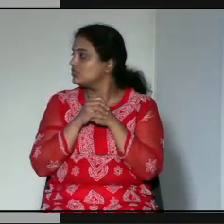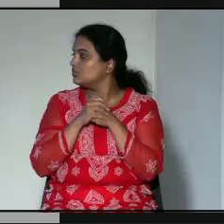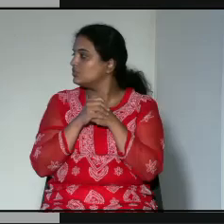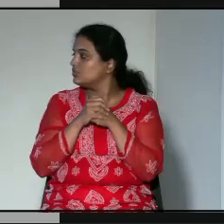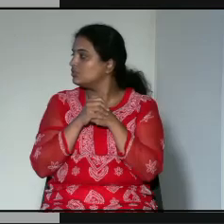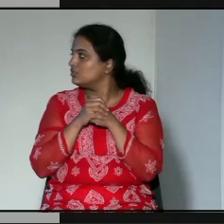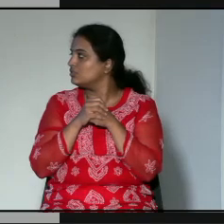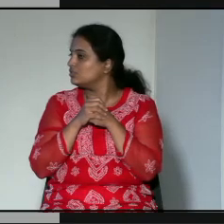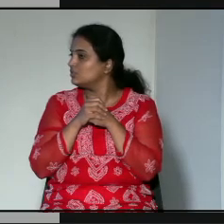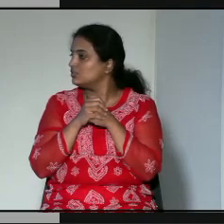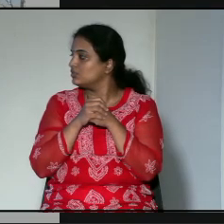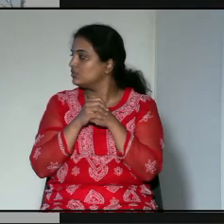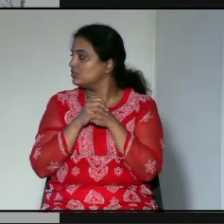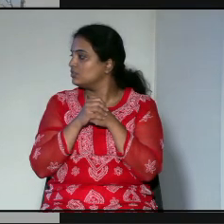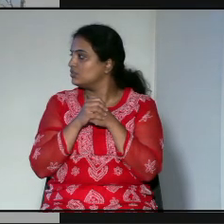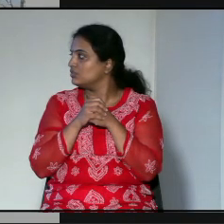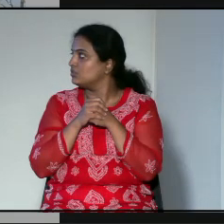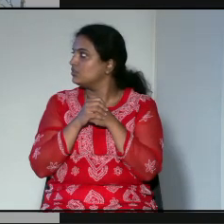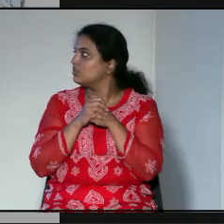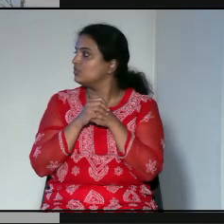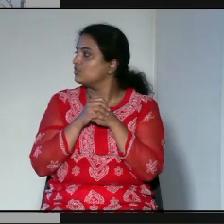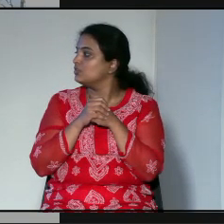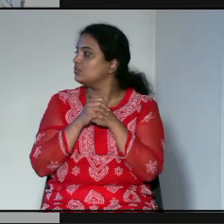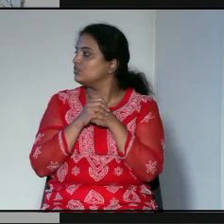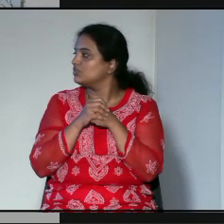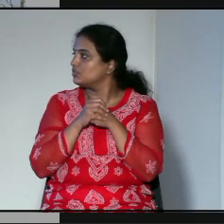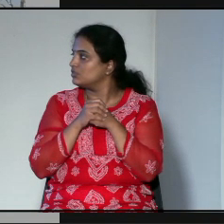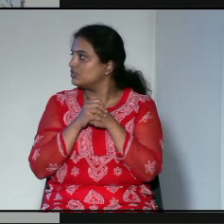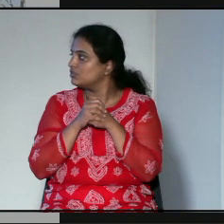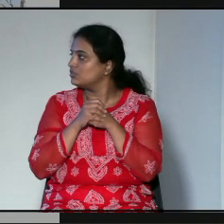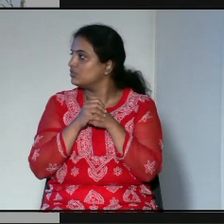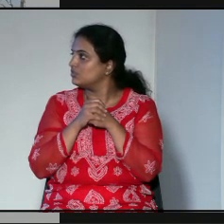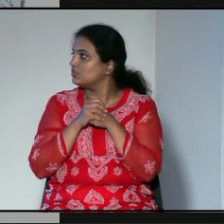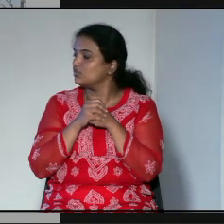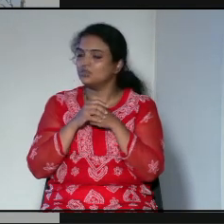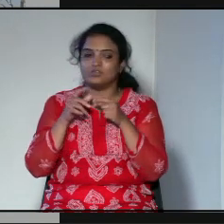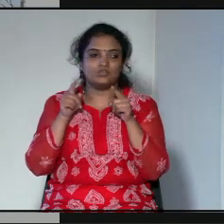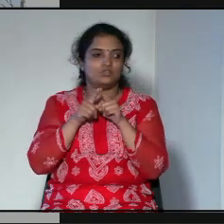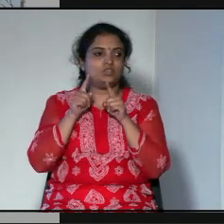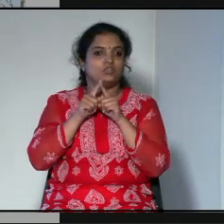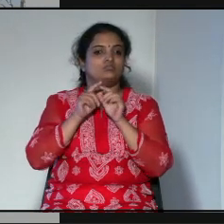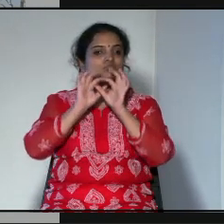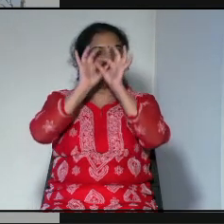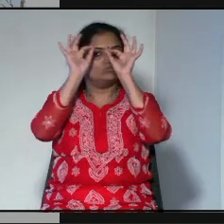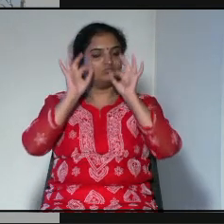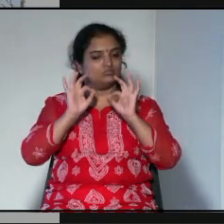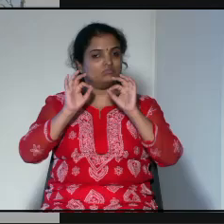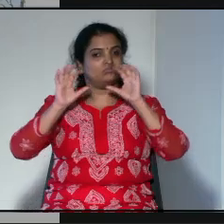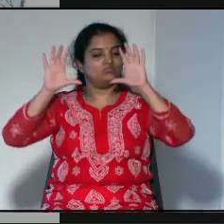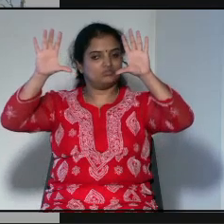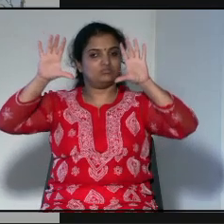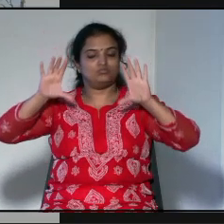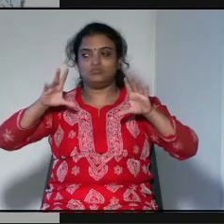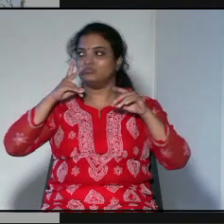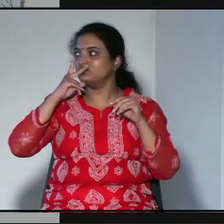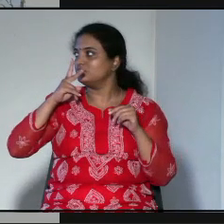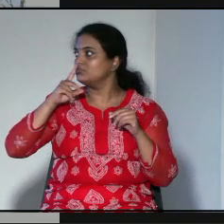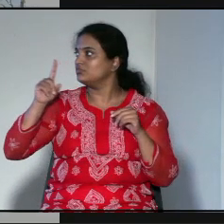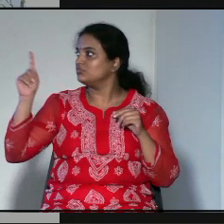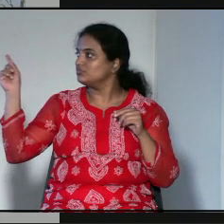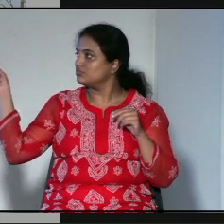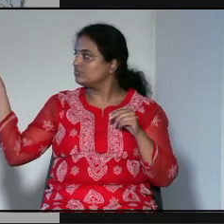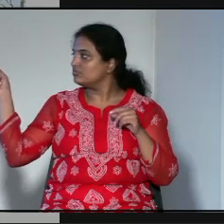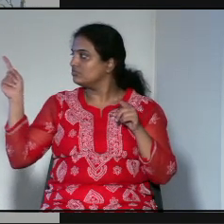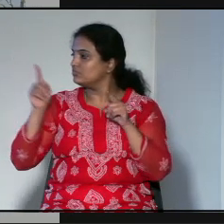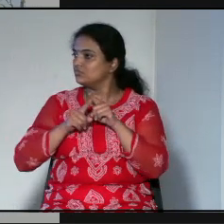by somebody called Haradhan Ghosh, under the supervision of Anitto, who completes it. Now, on the left is a Buddha in a not a very good